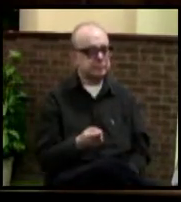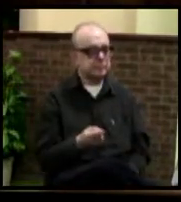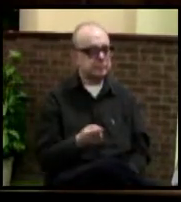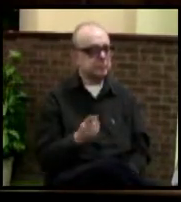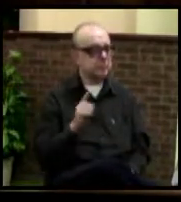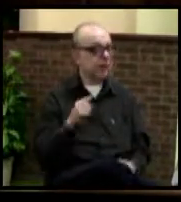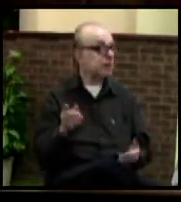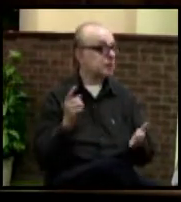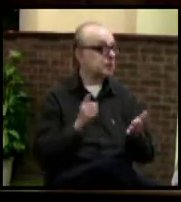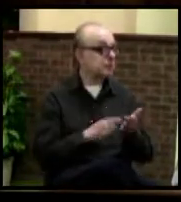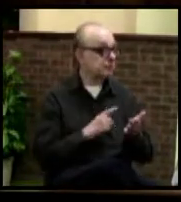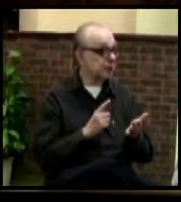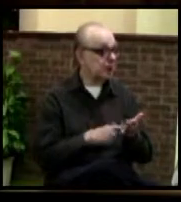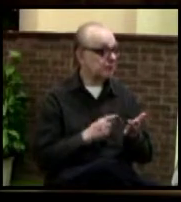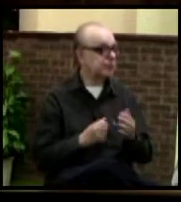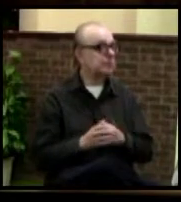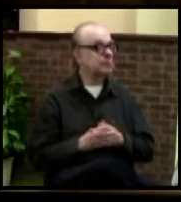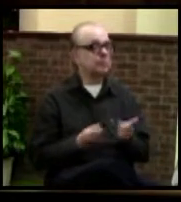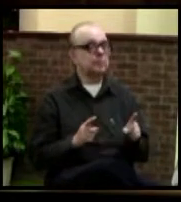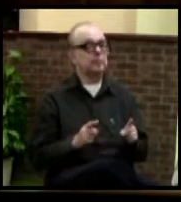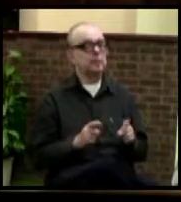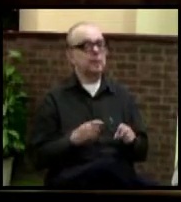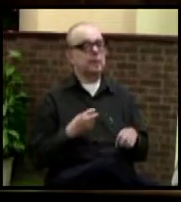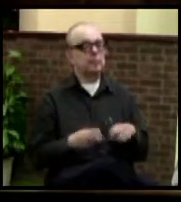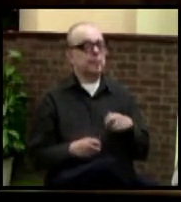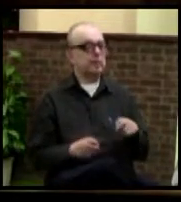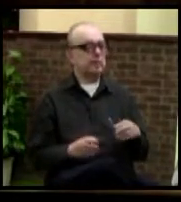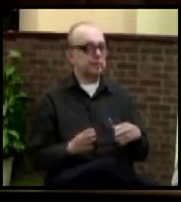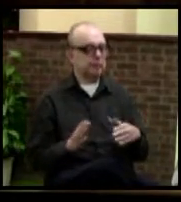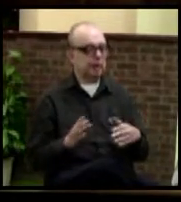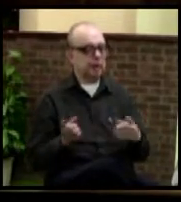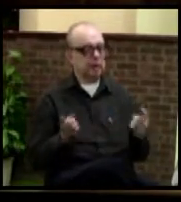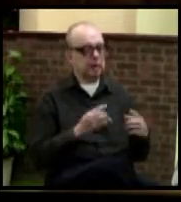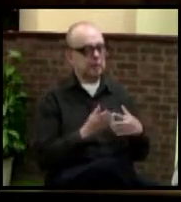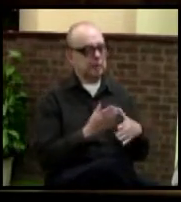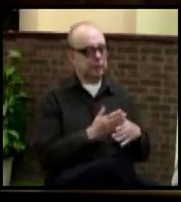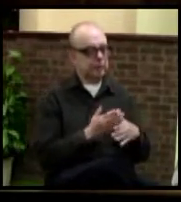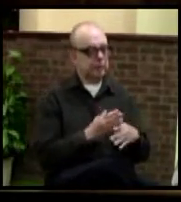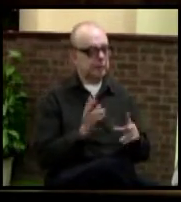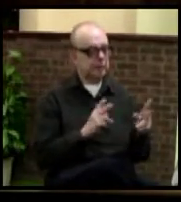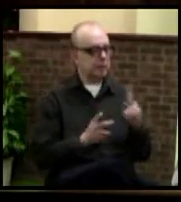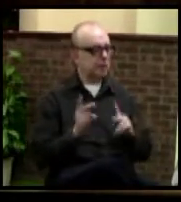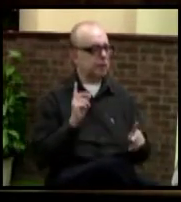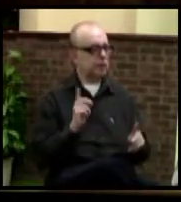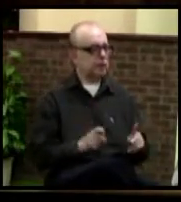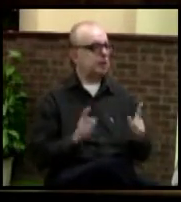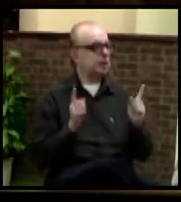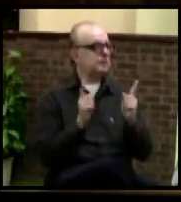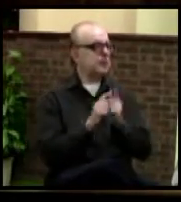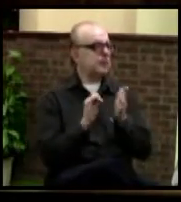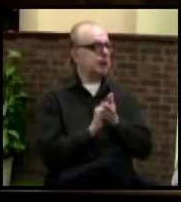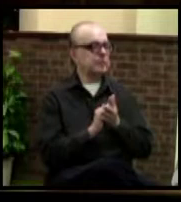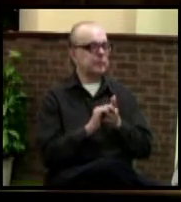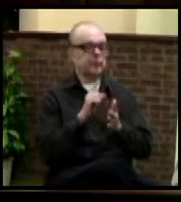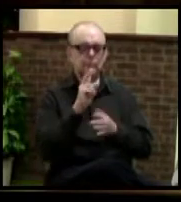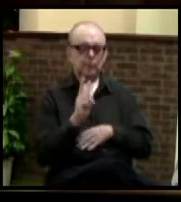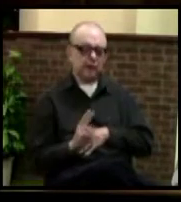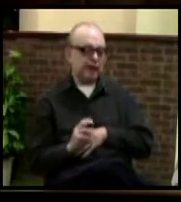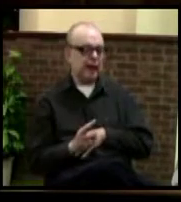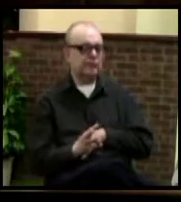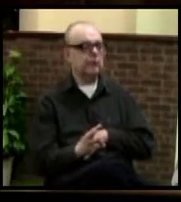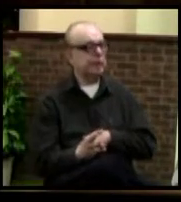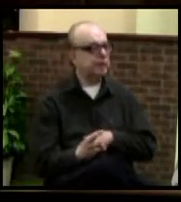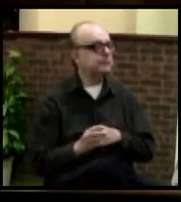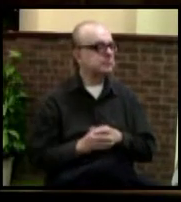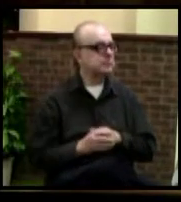that there are some times when issues come between people that you need to meet them halfway. Amen.